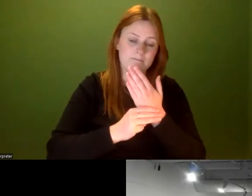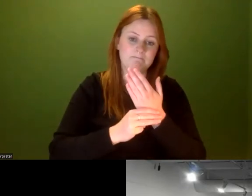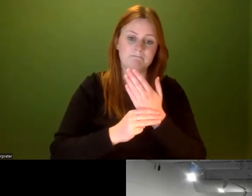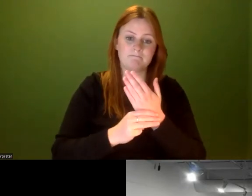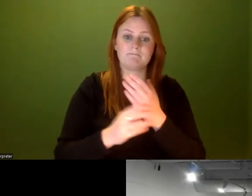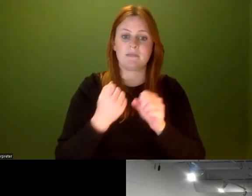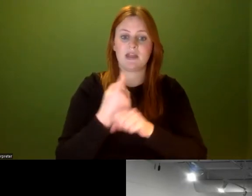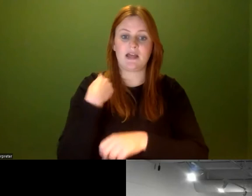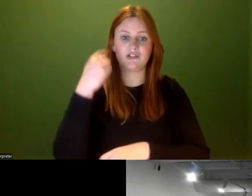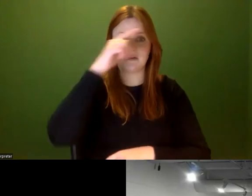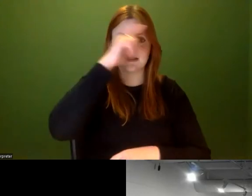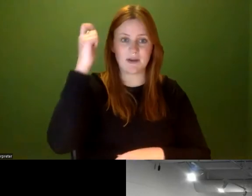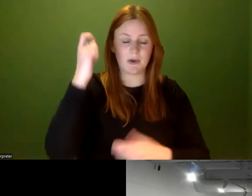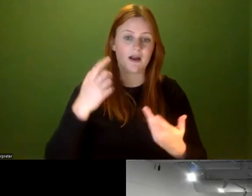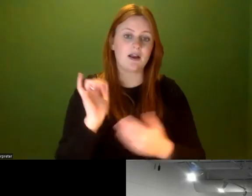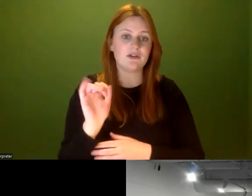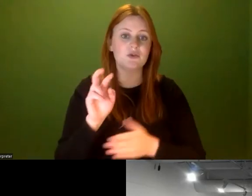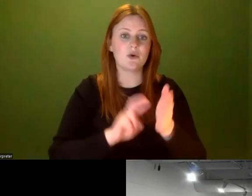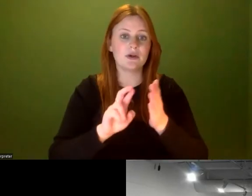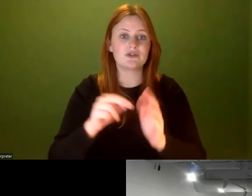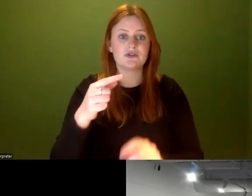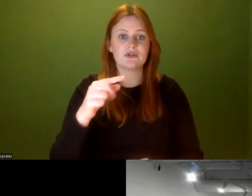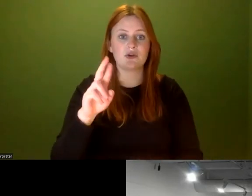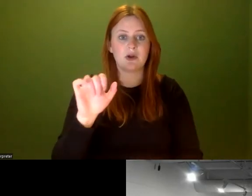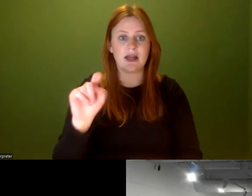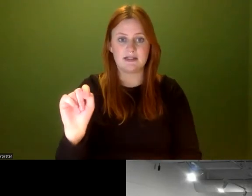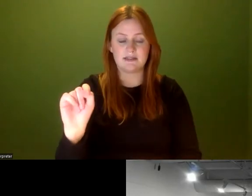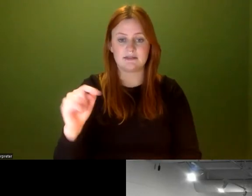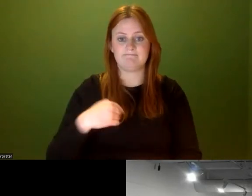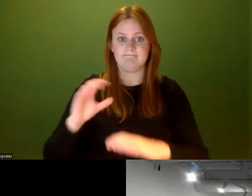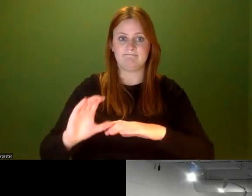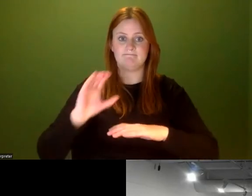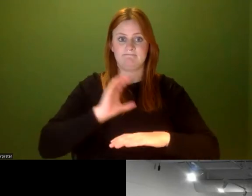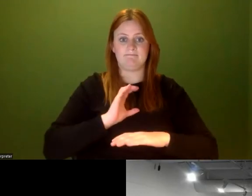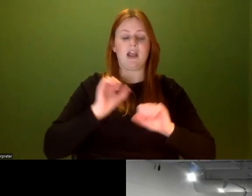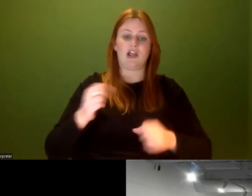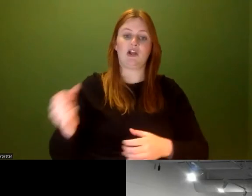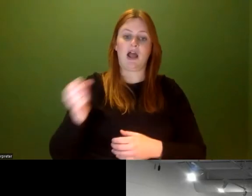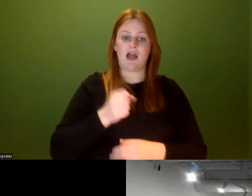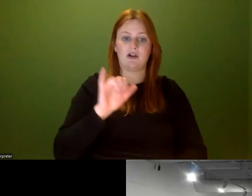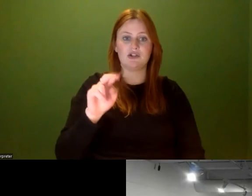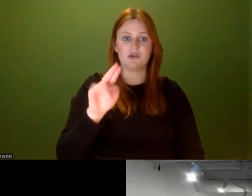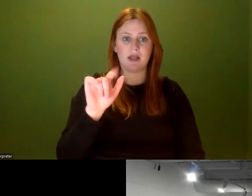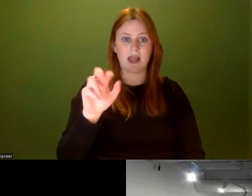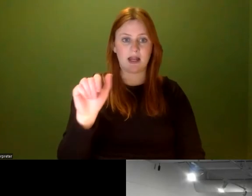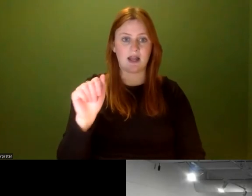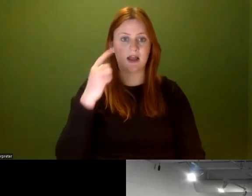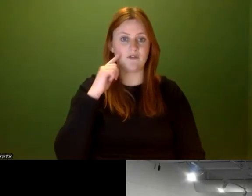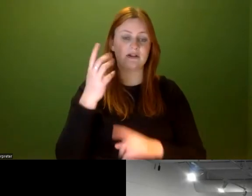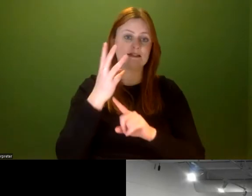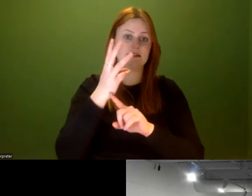thanks to a research grant I received, I could hire Juliana for a full